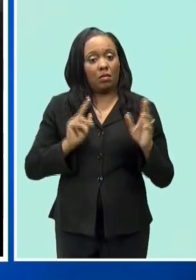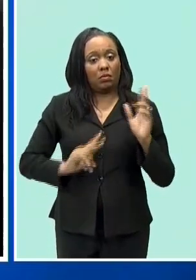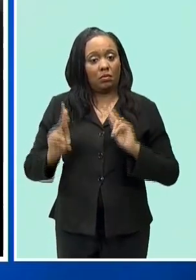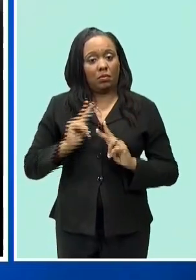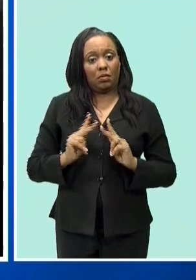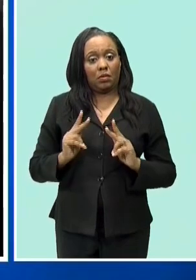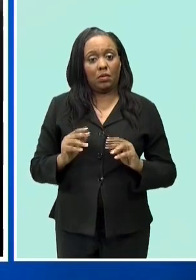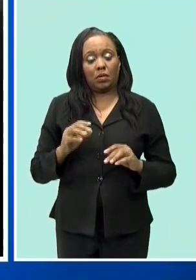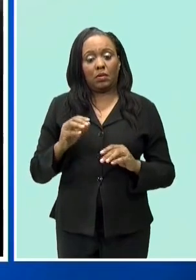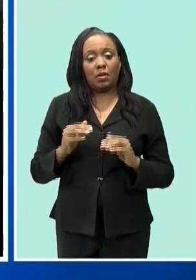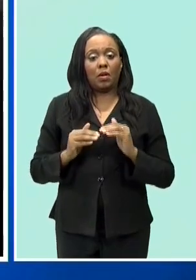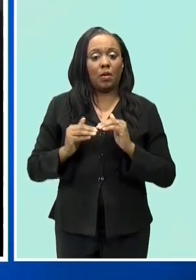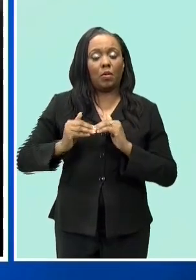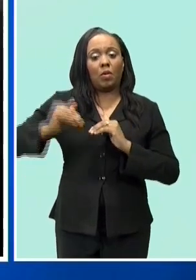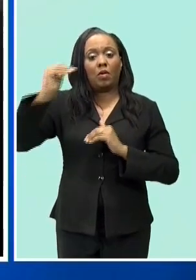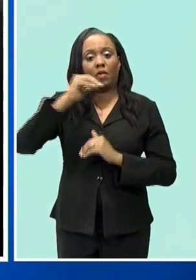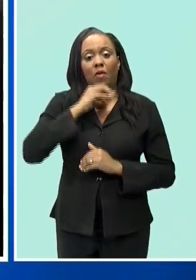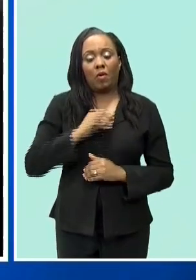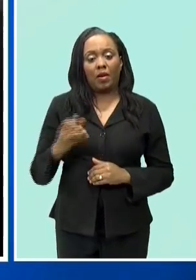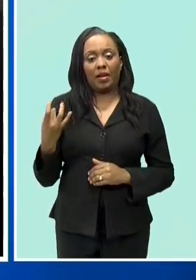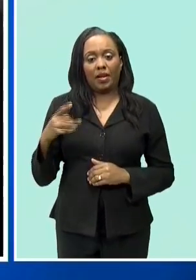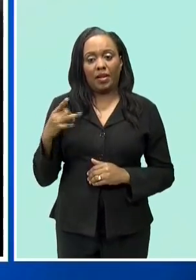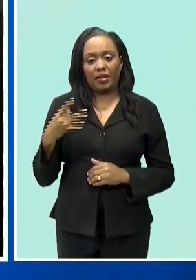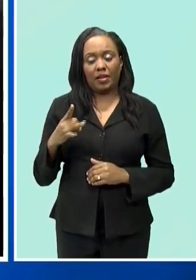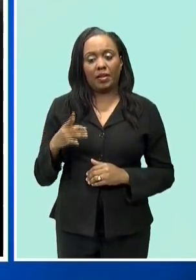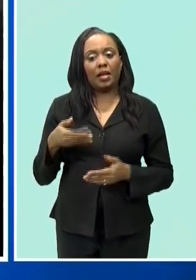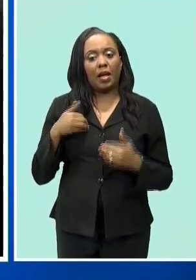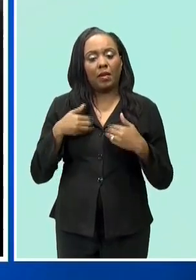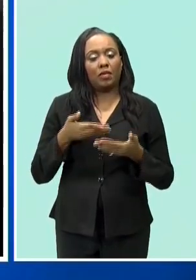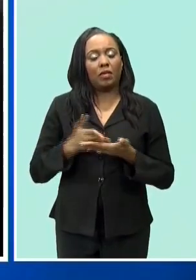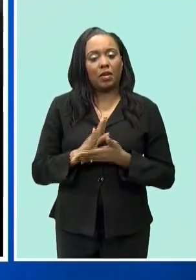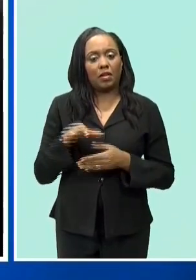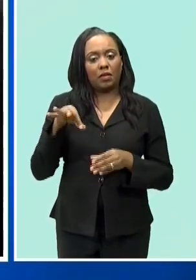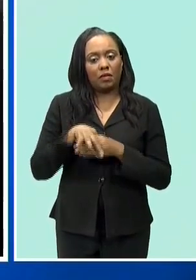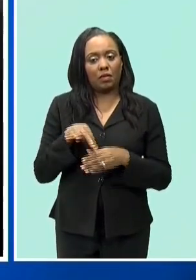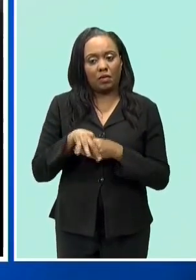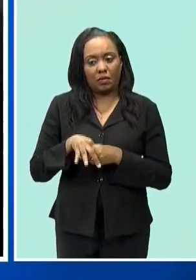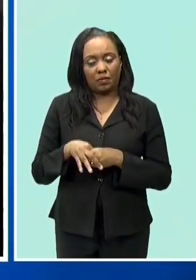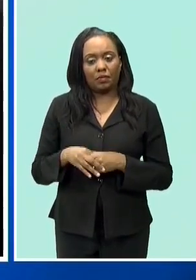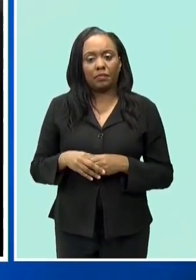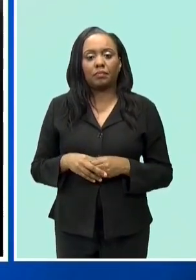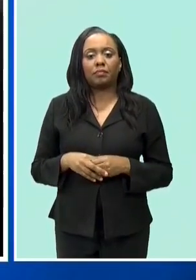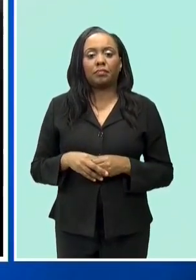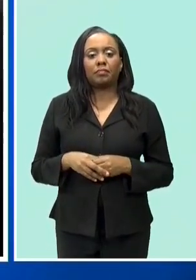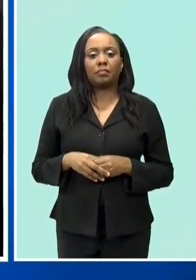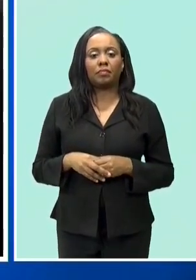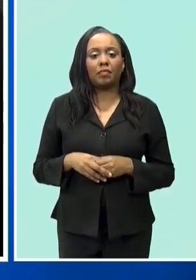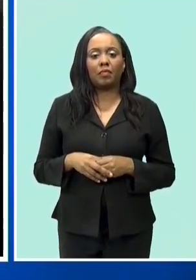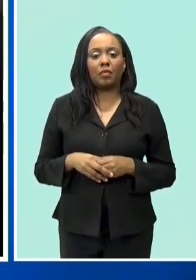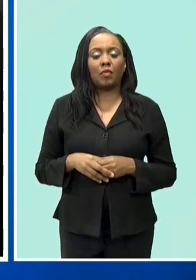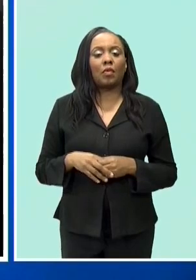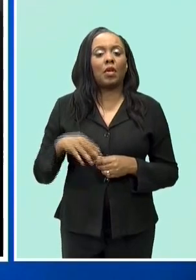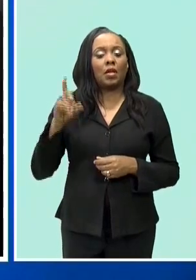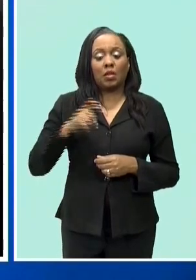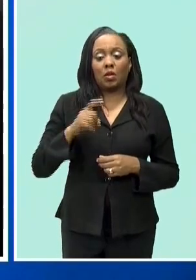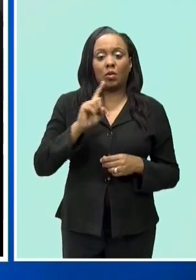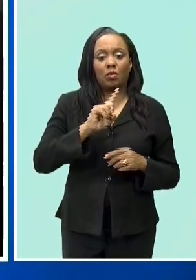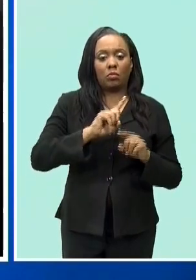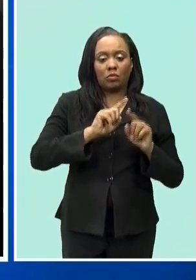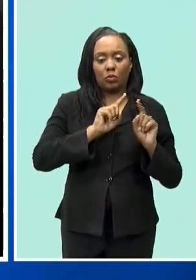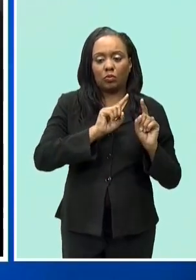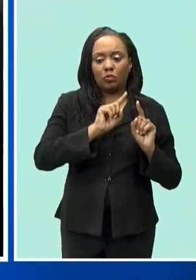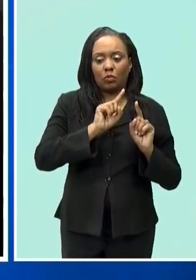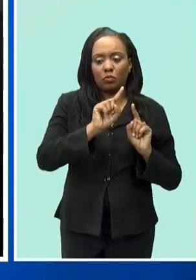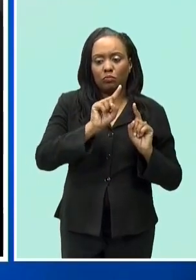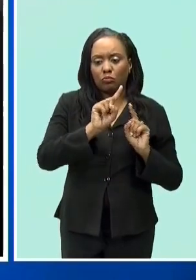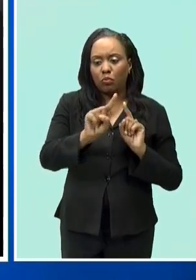to vote. It is a democratic imperative that house-to-house registration be completed swiftly so we can